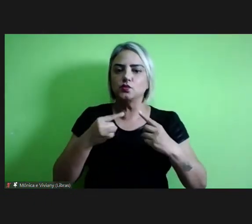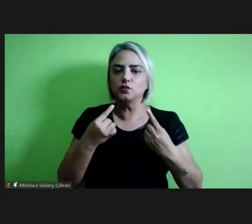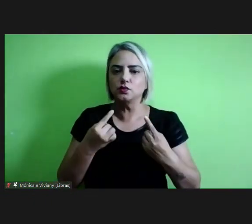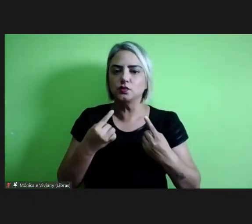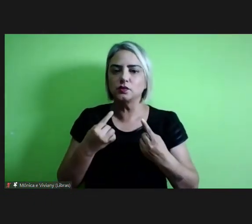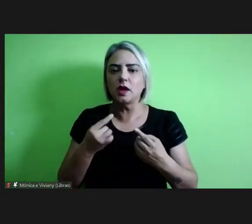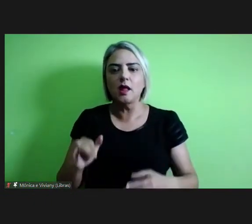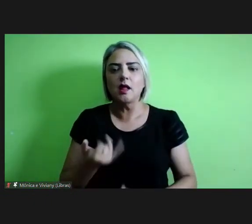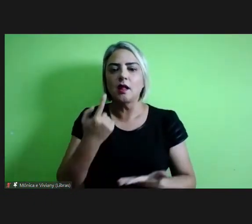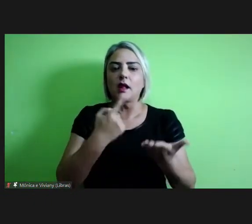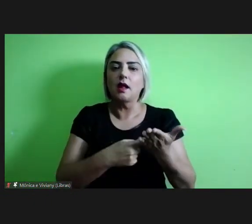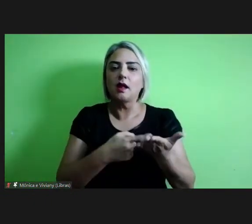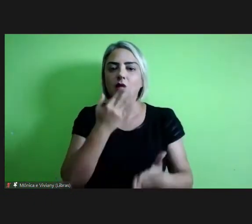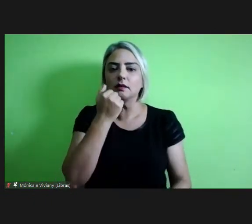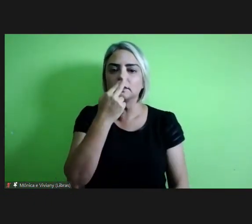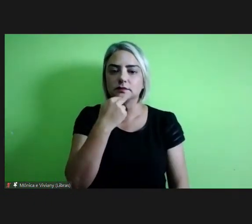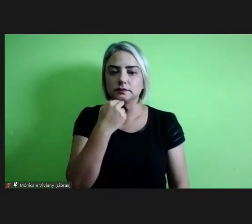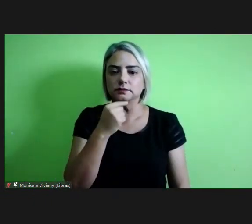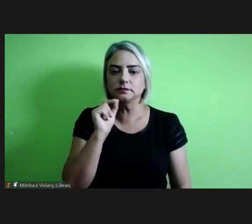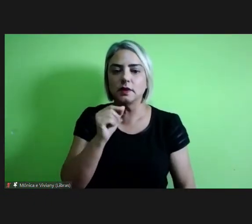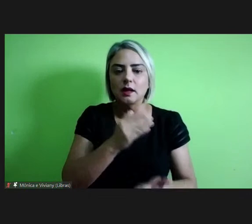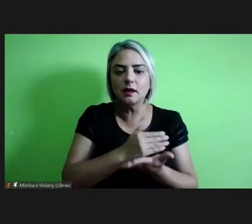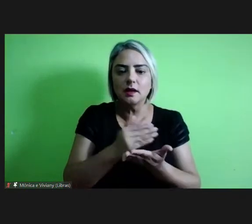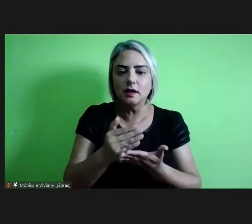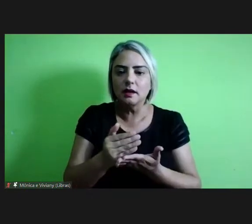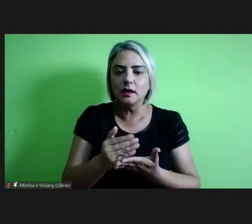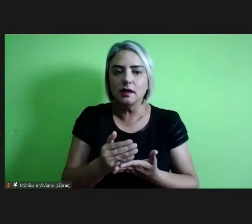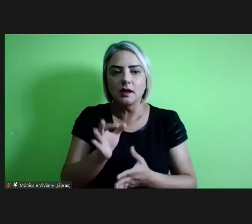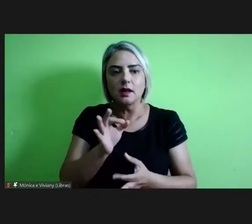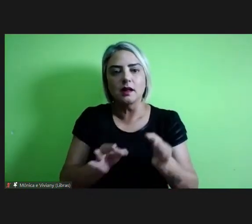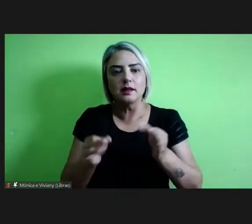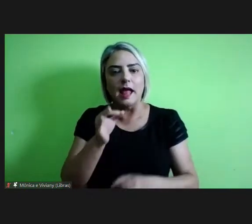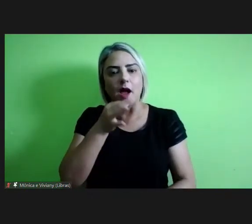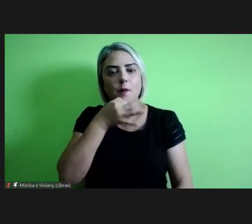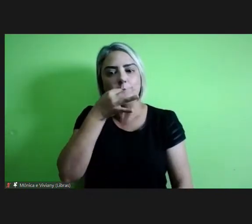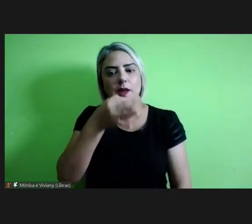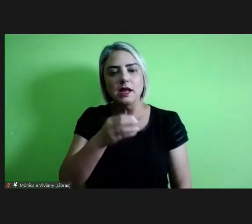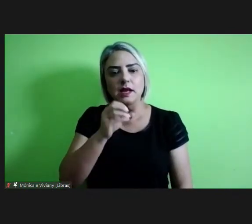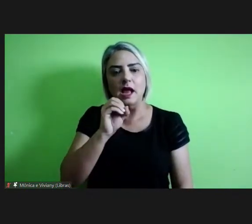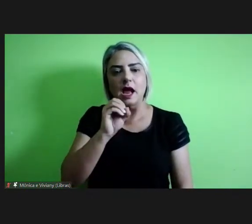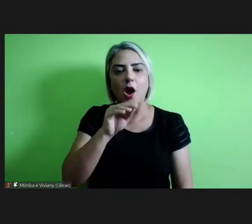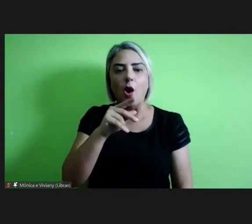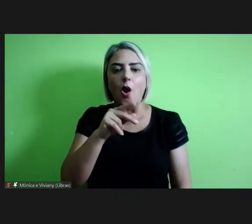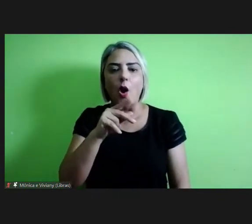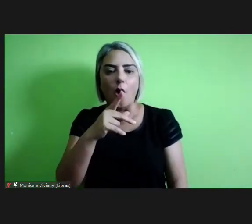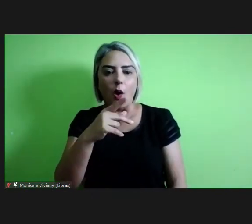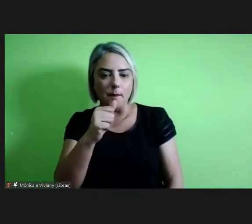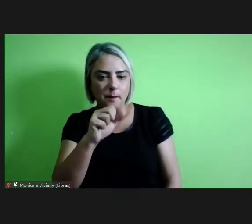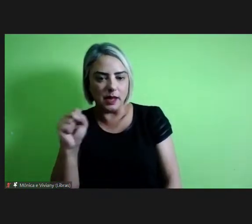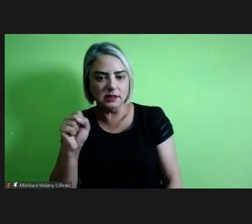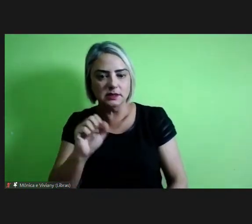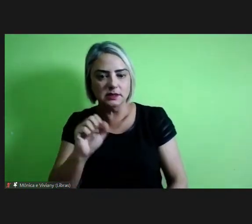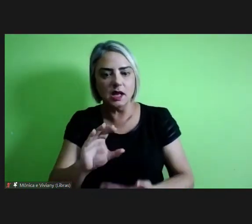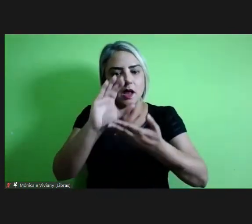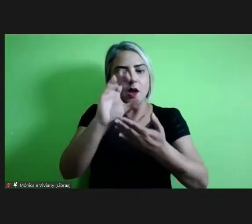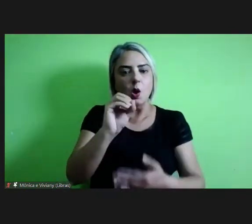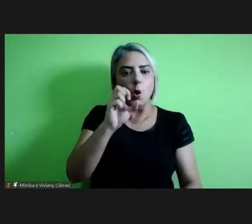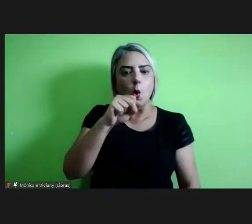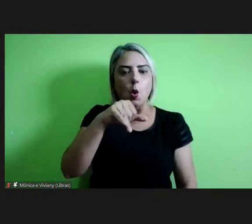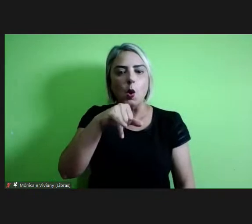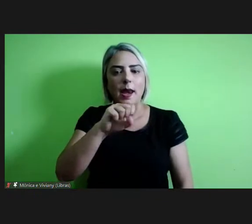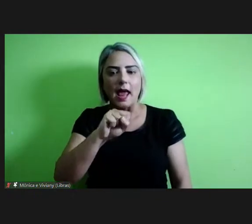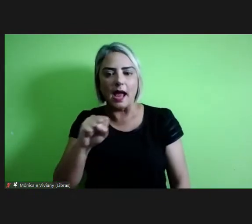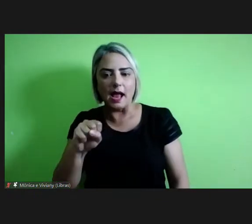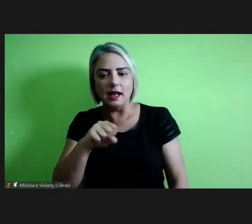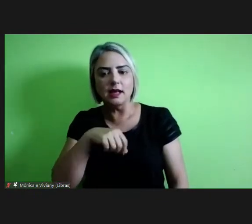and the challenges and the opportunities of the nutrition and agenda, starting with using the